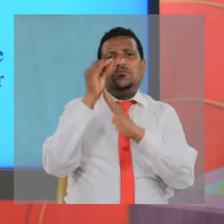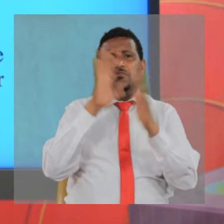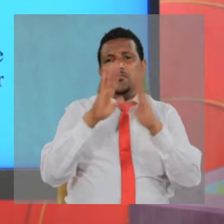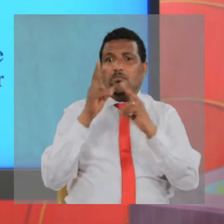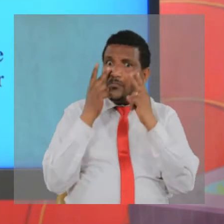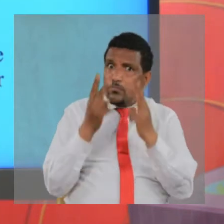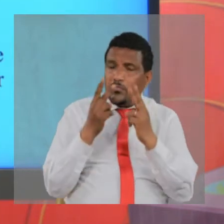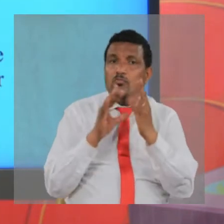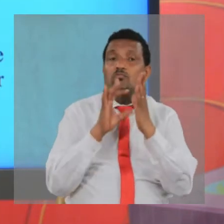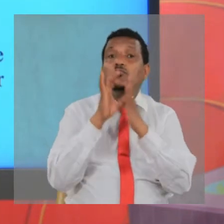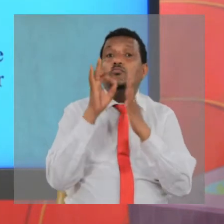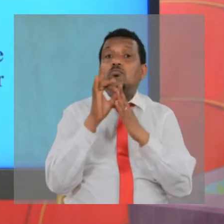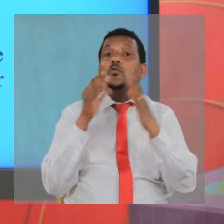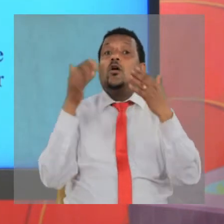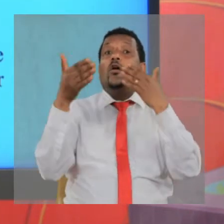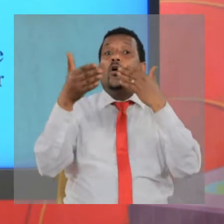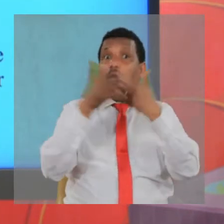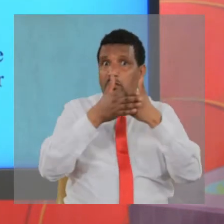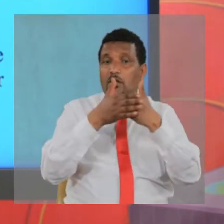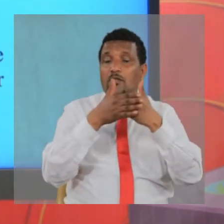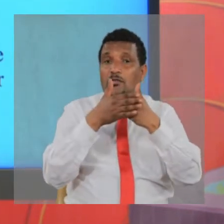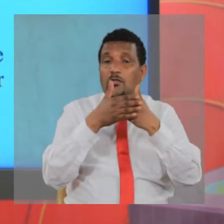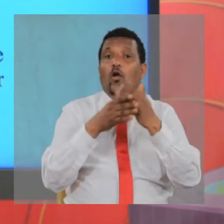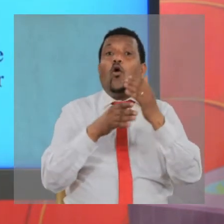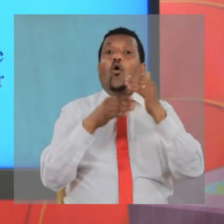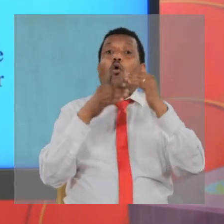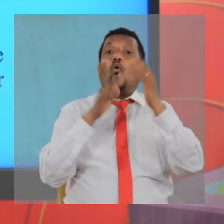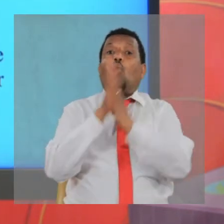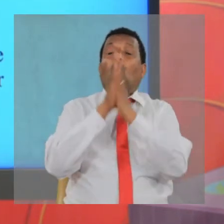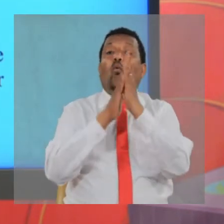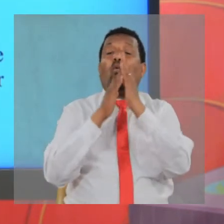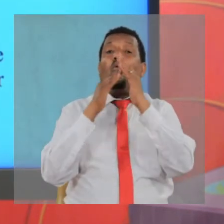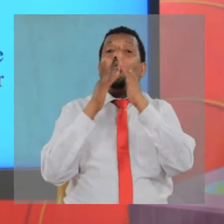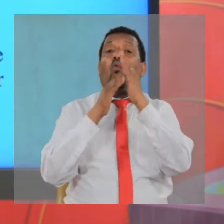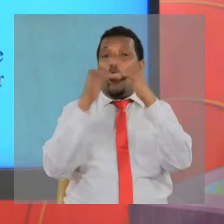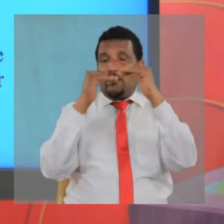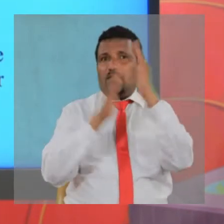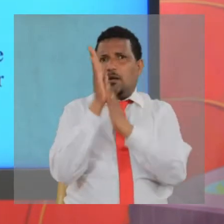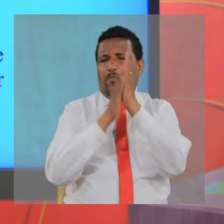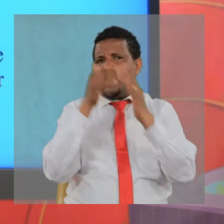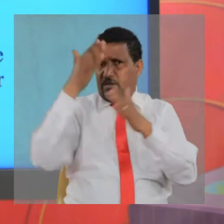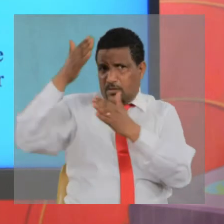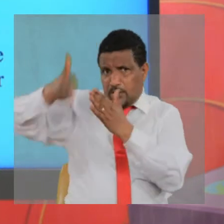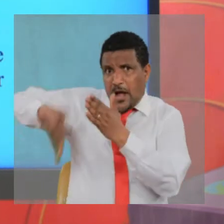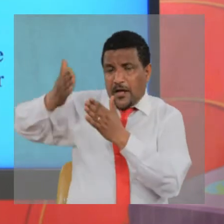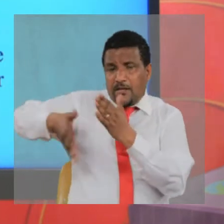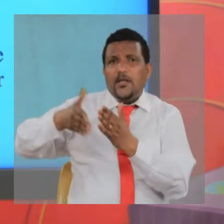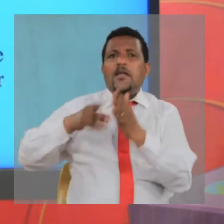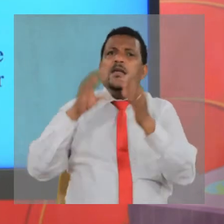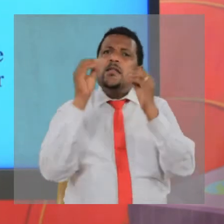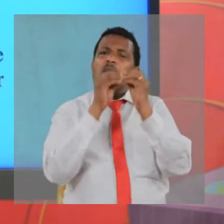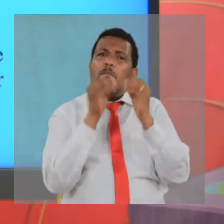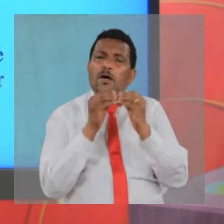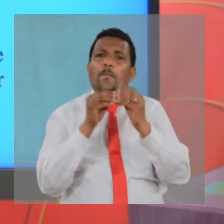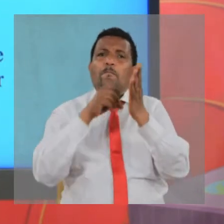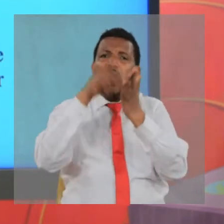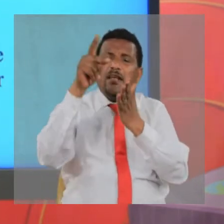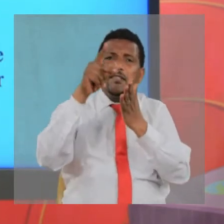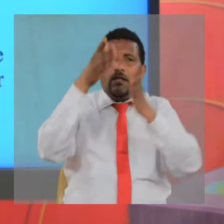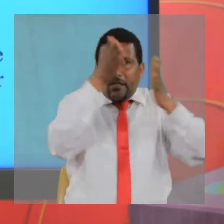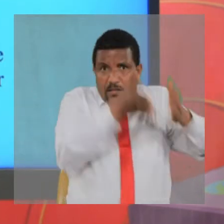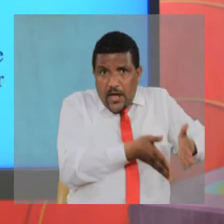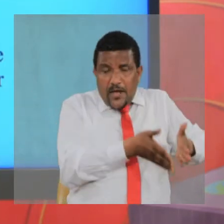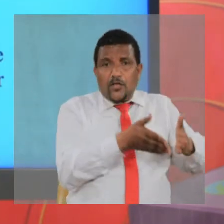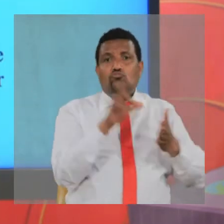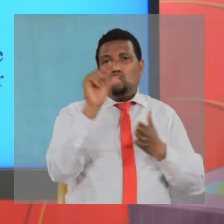numbers that are attached in the price and quantity demanded side. If the number that's attached in the price side is